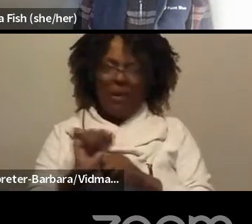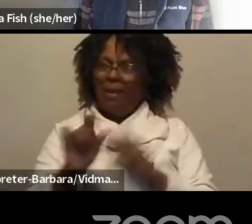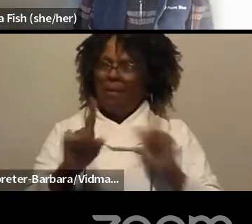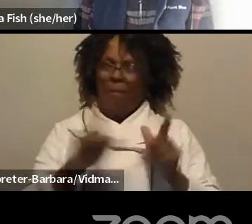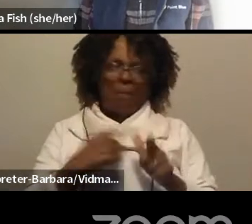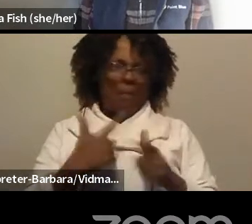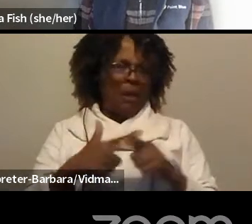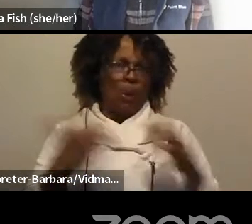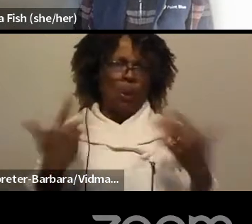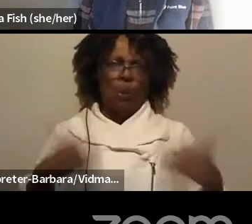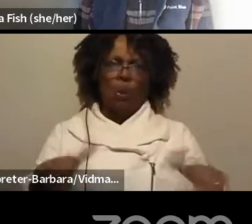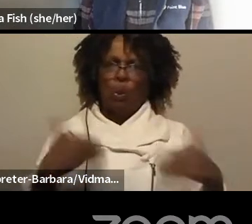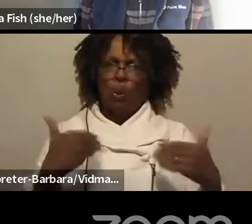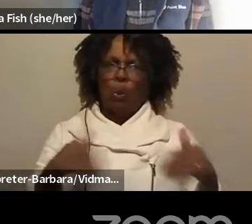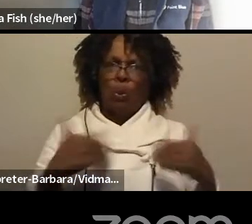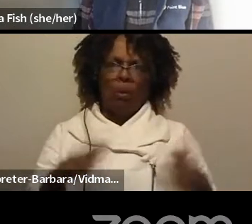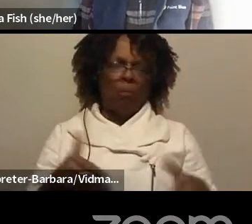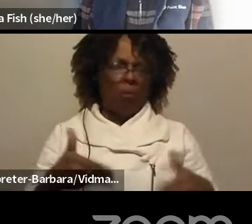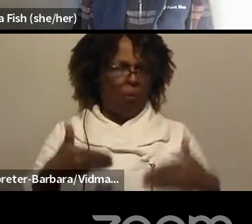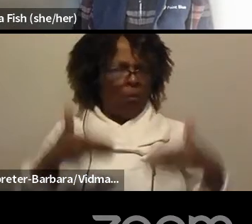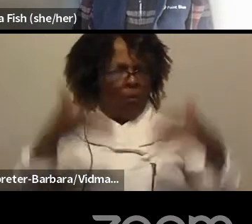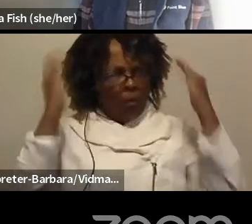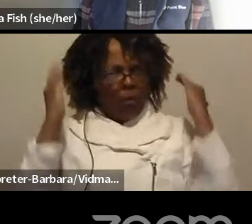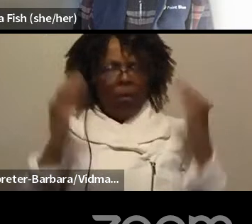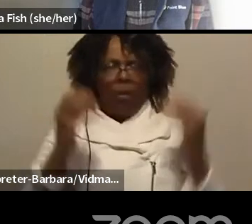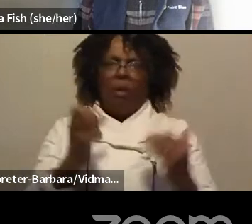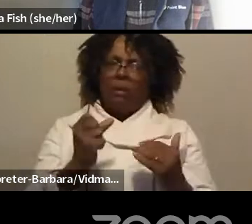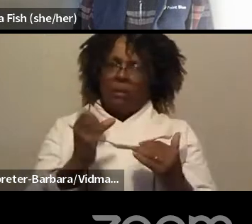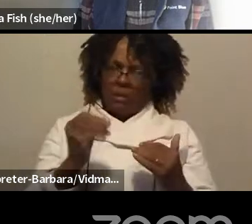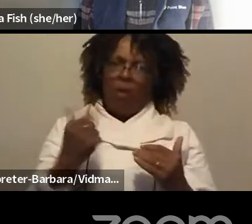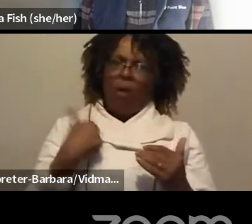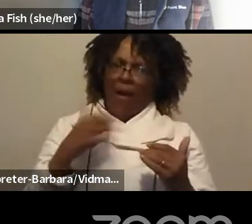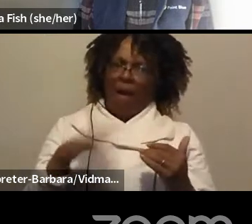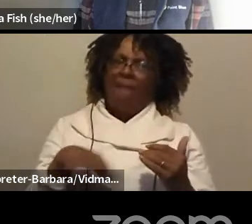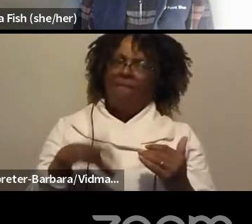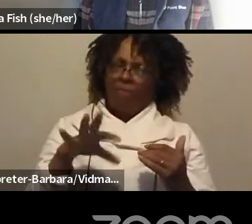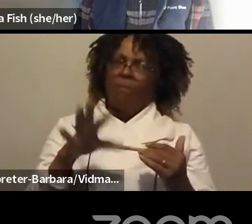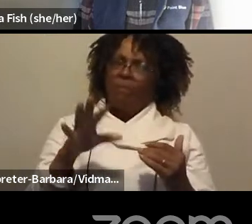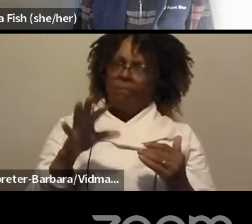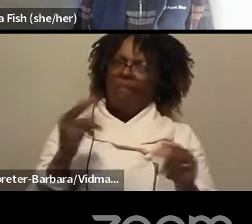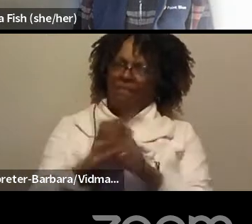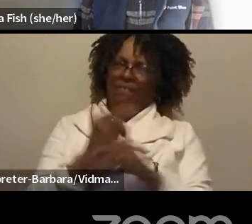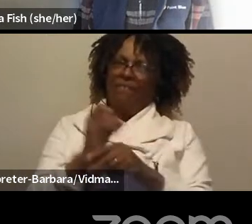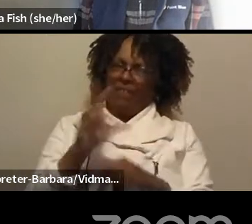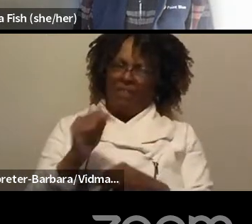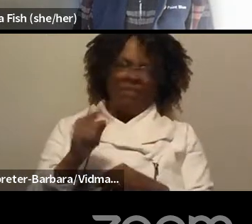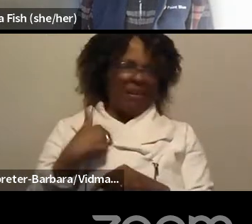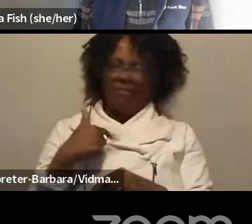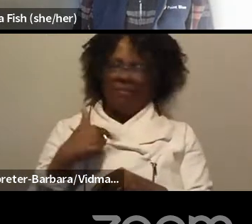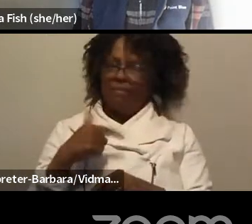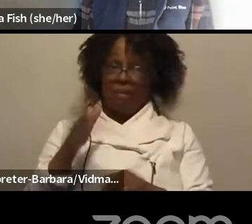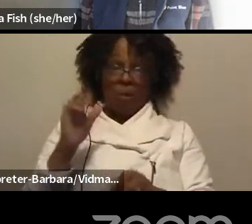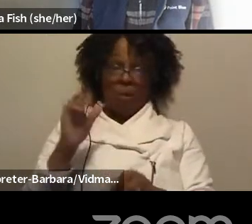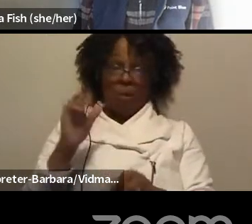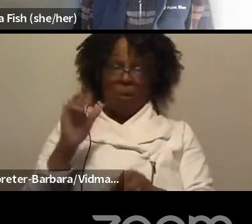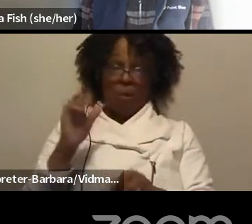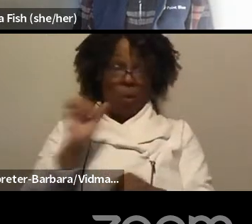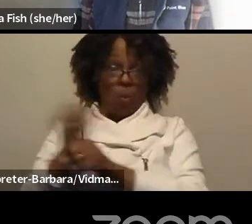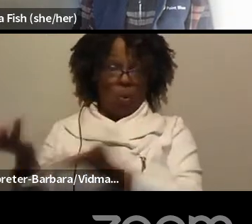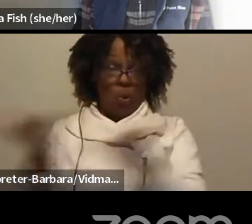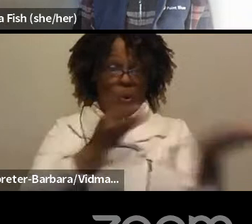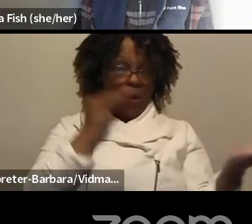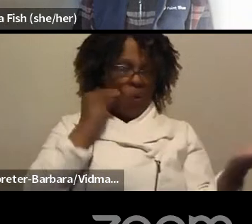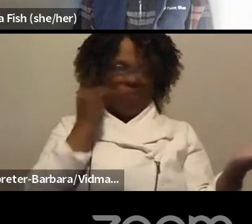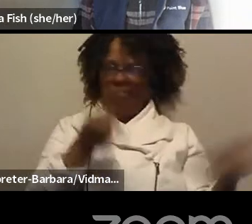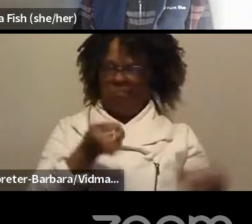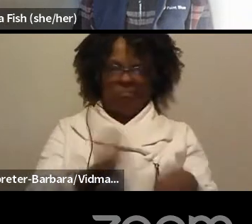well, I've just learned that, I'm end up taking my work home probably, and I'm okay with that. But the things that I started to